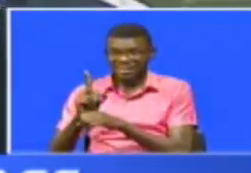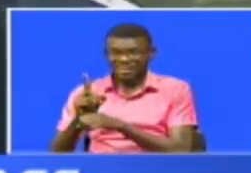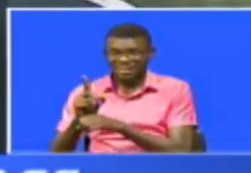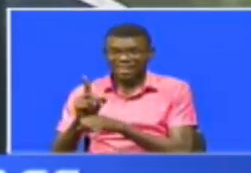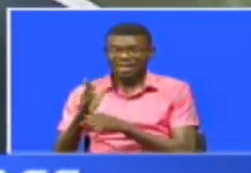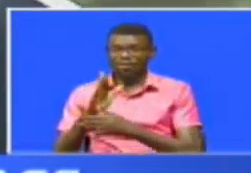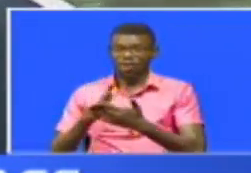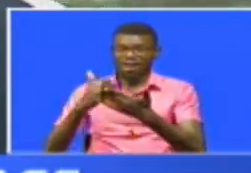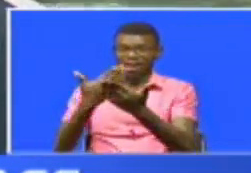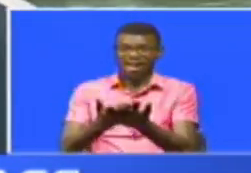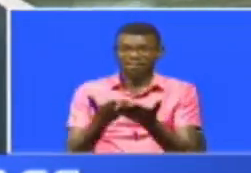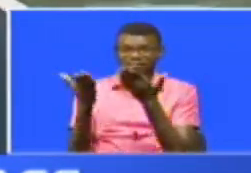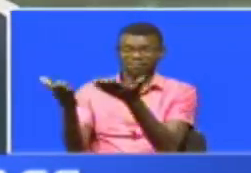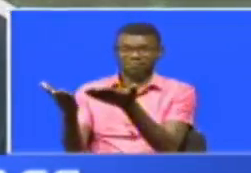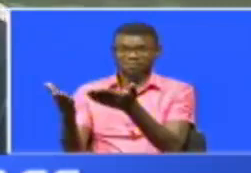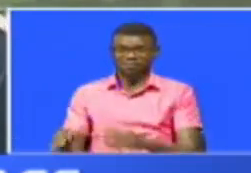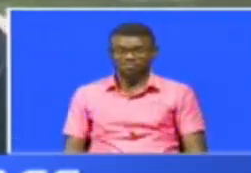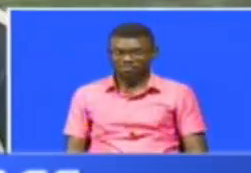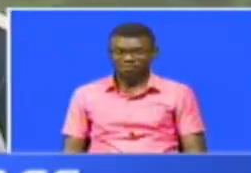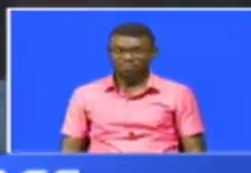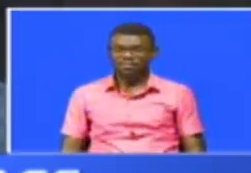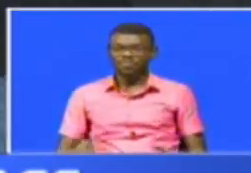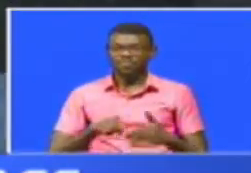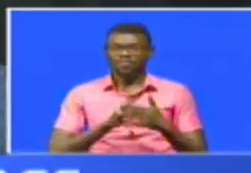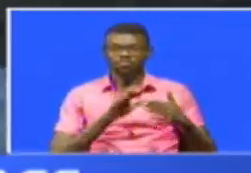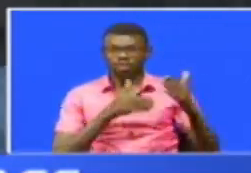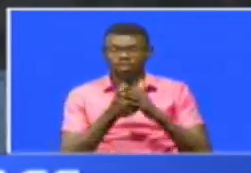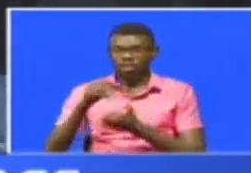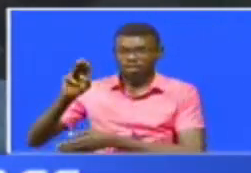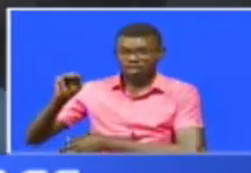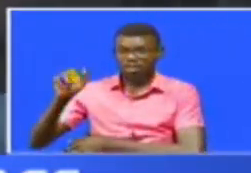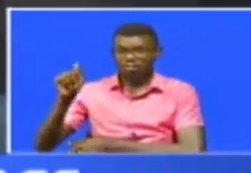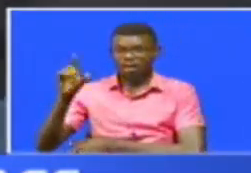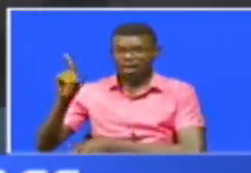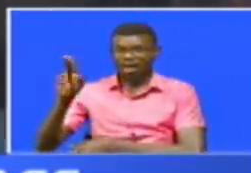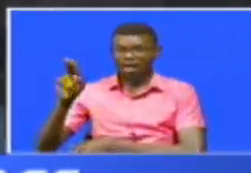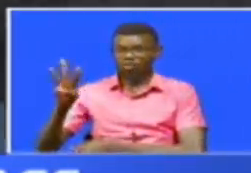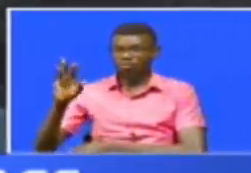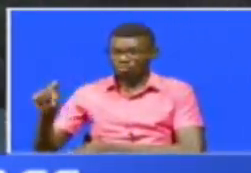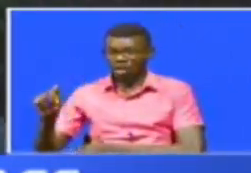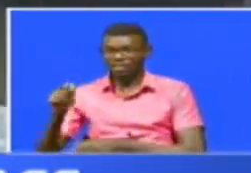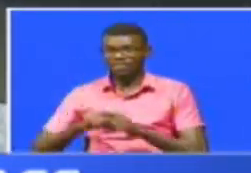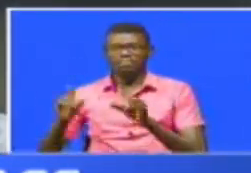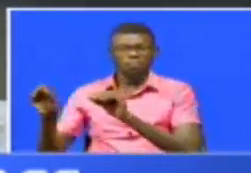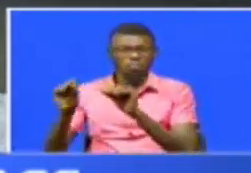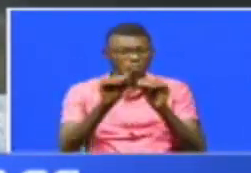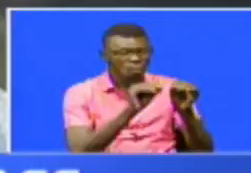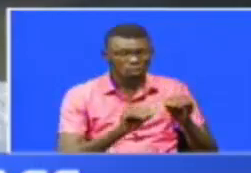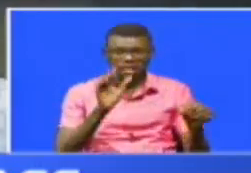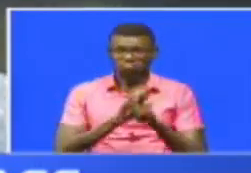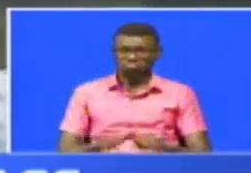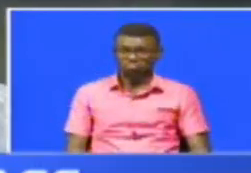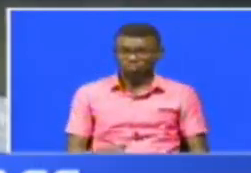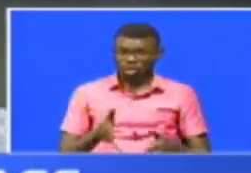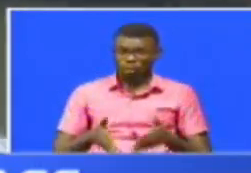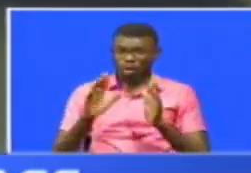promised, to get to this channel, one that will lead us to Madua village after several twists and turns. This is the only